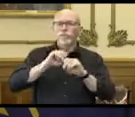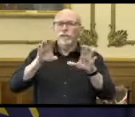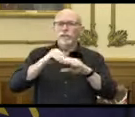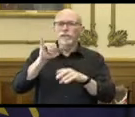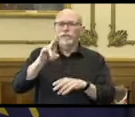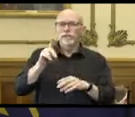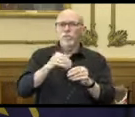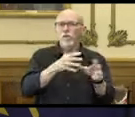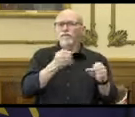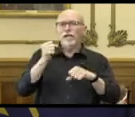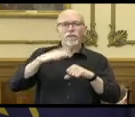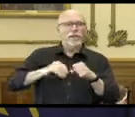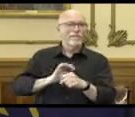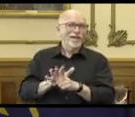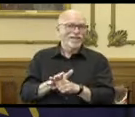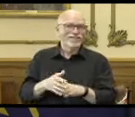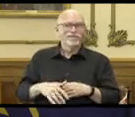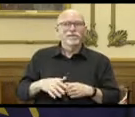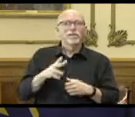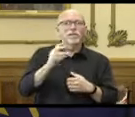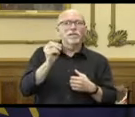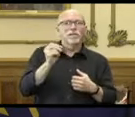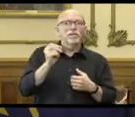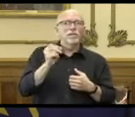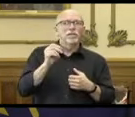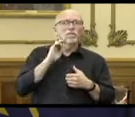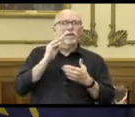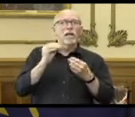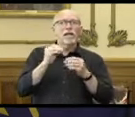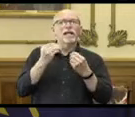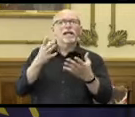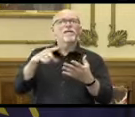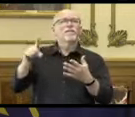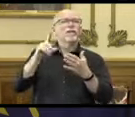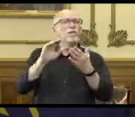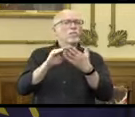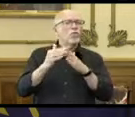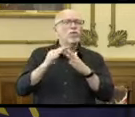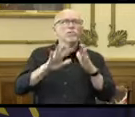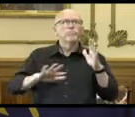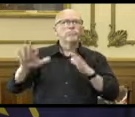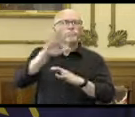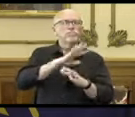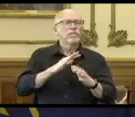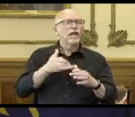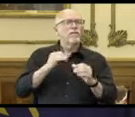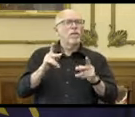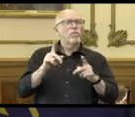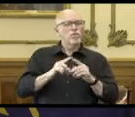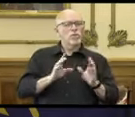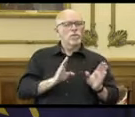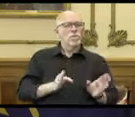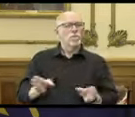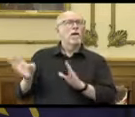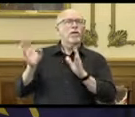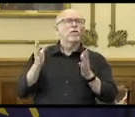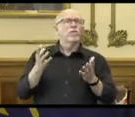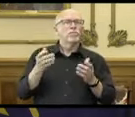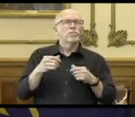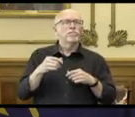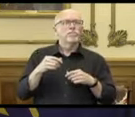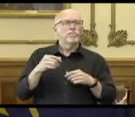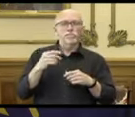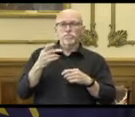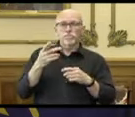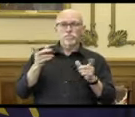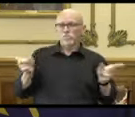lot faster than the virus. And this gives communities an opportunity to prepare. Again, they both